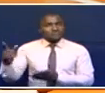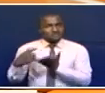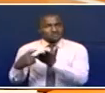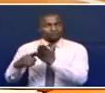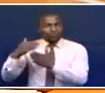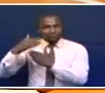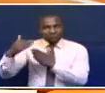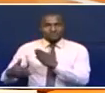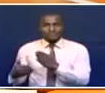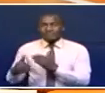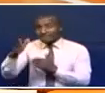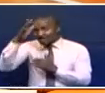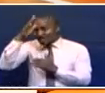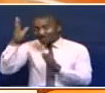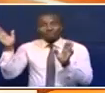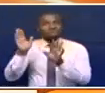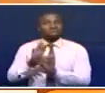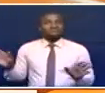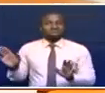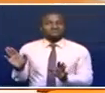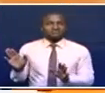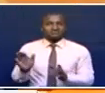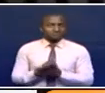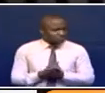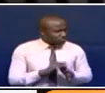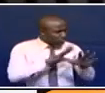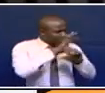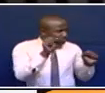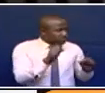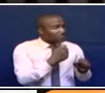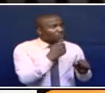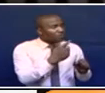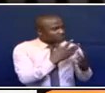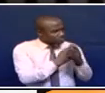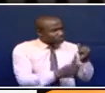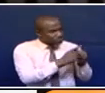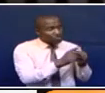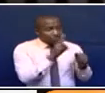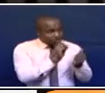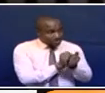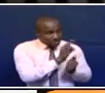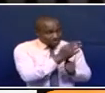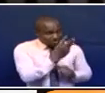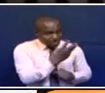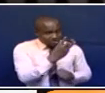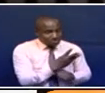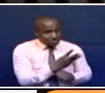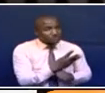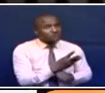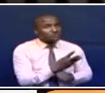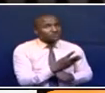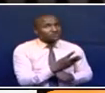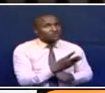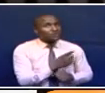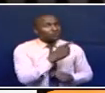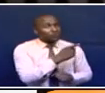That was the end of KANU as it then was. So President Moi disappoints you. In 2013 March, you're at your gazebo. You write about it